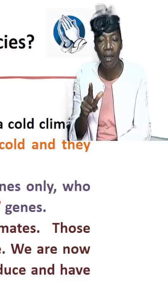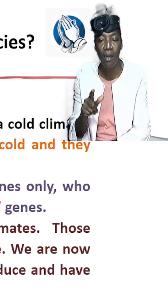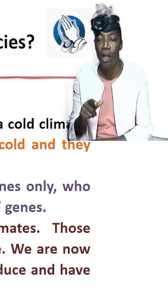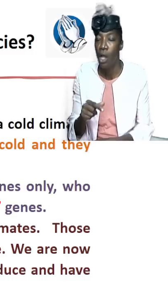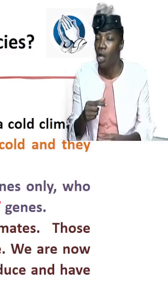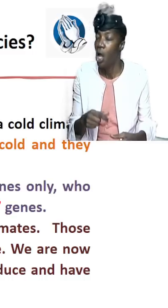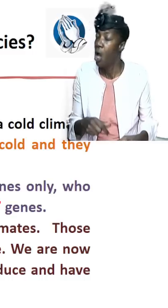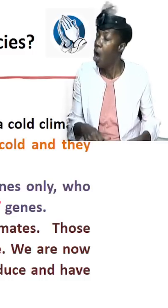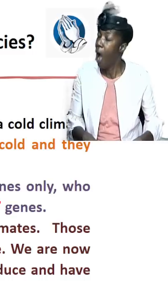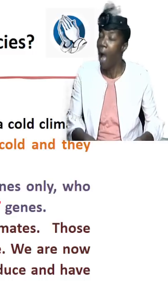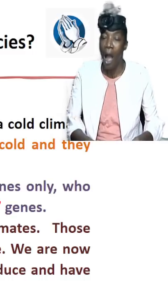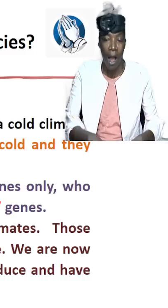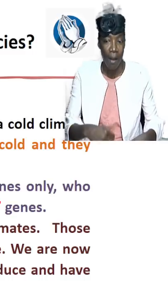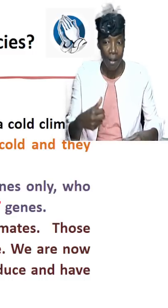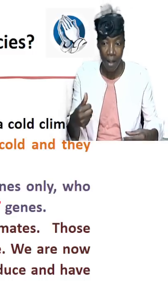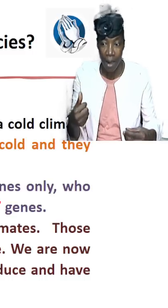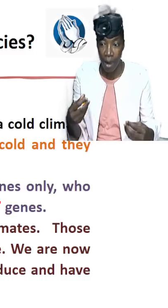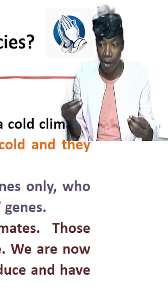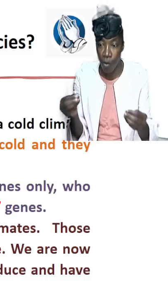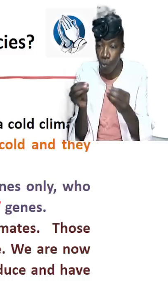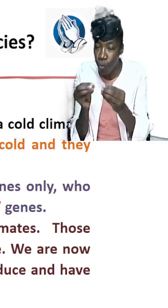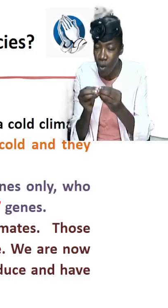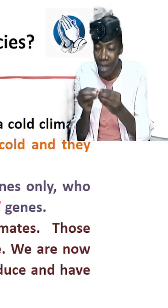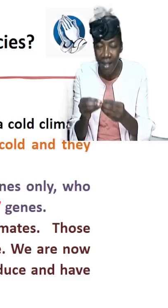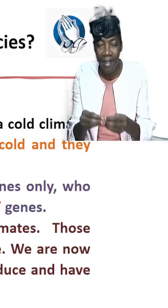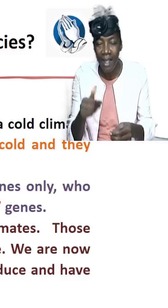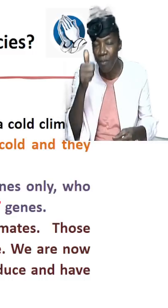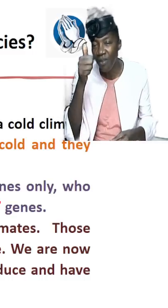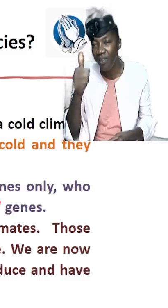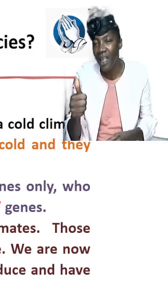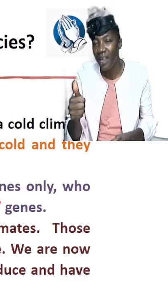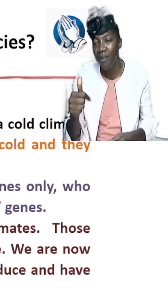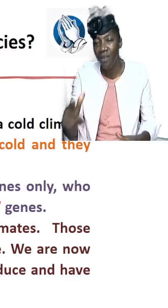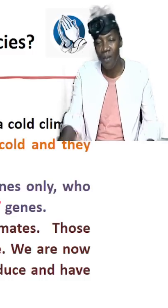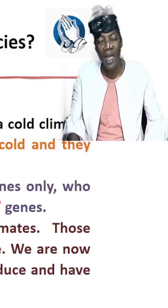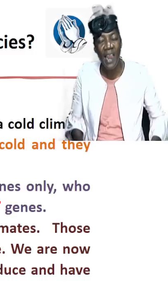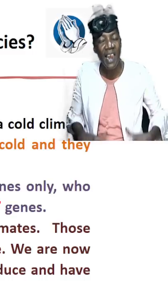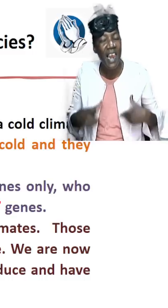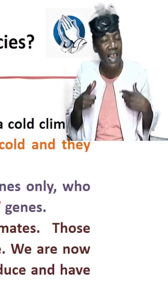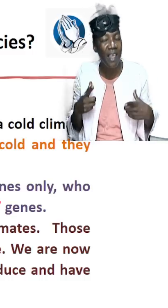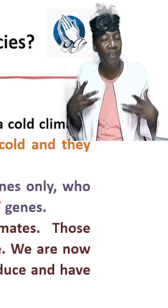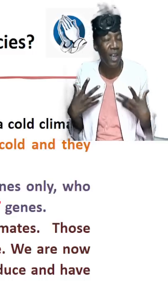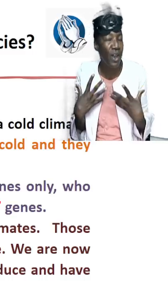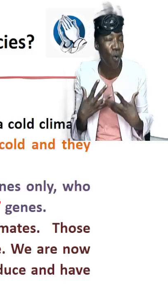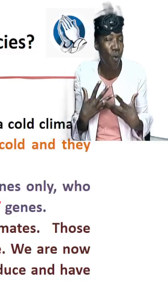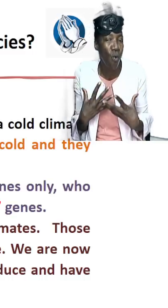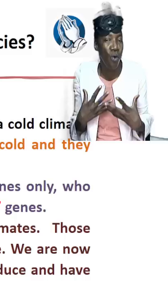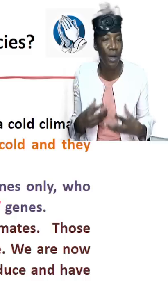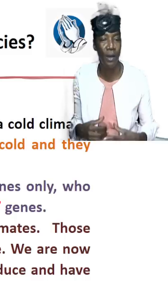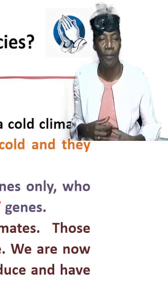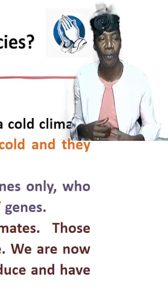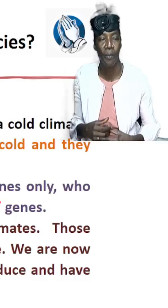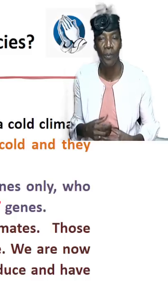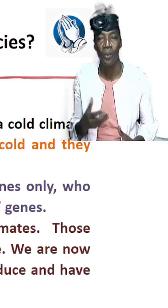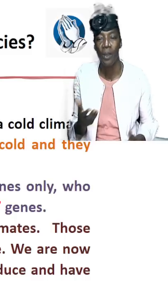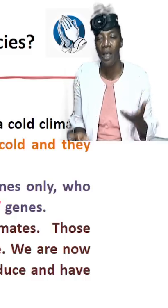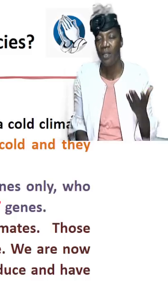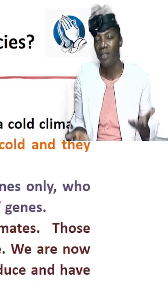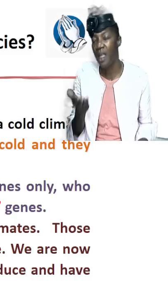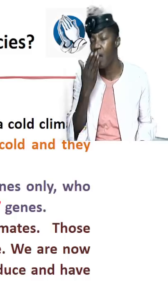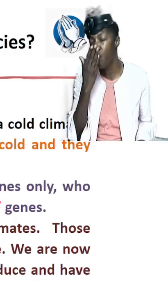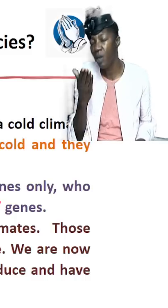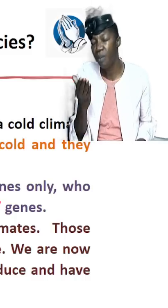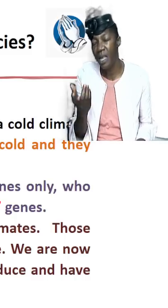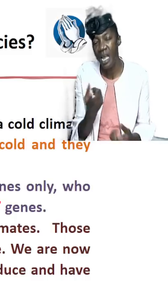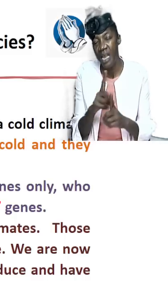L among themselves because they are able to survive in that cold. And of course, there will be variation